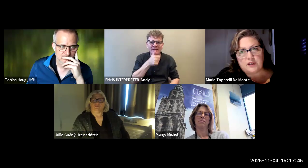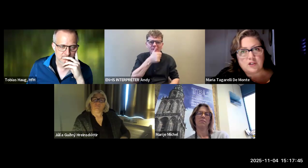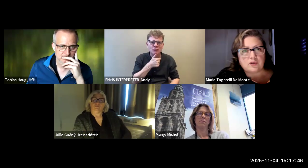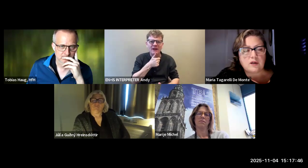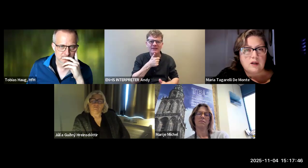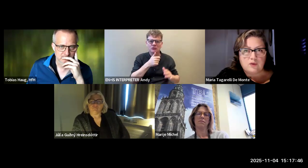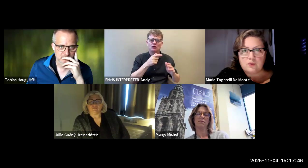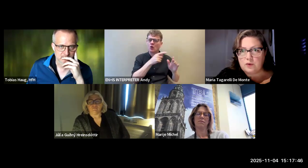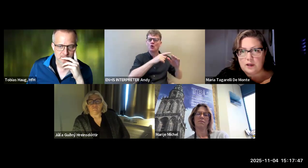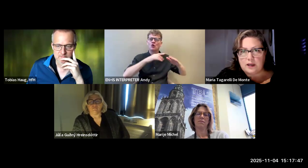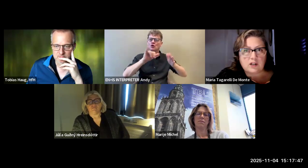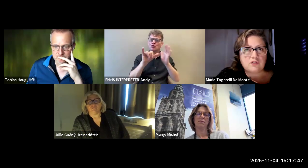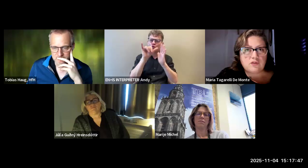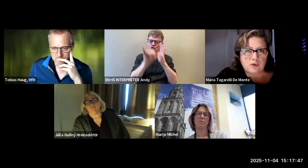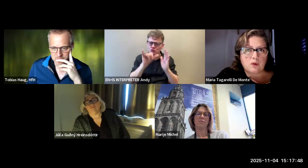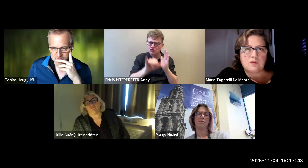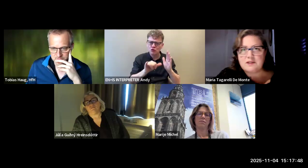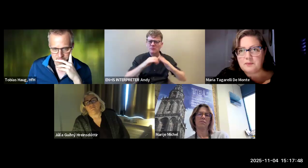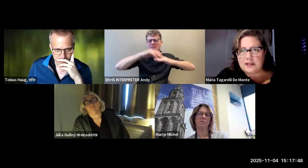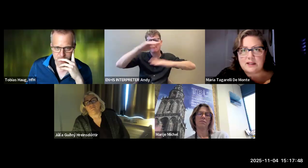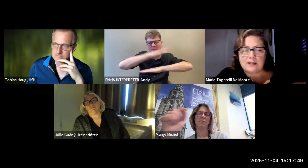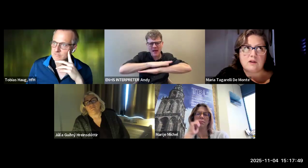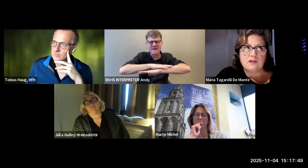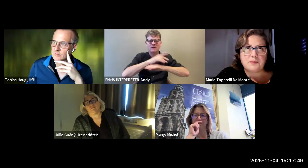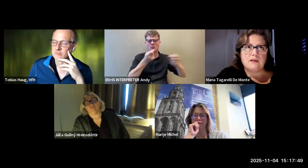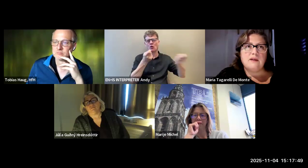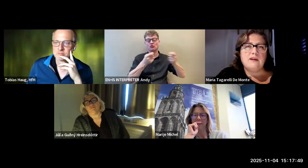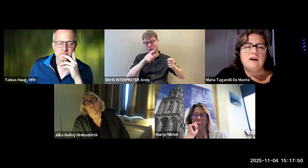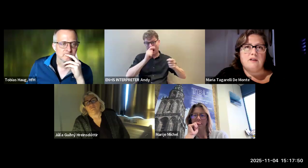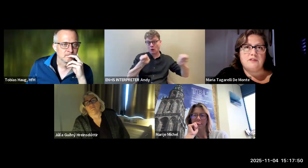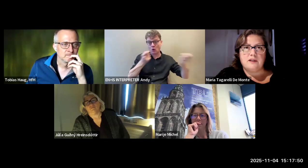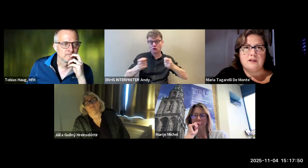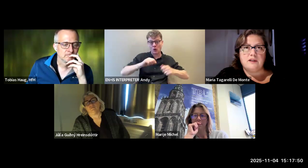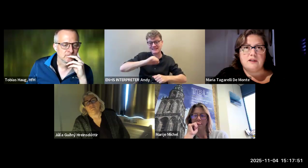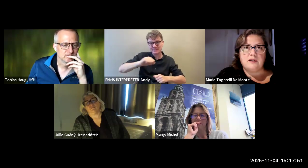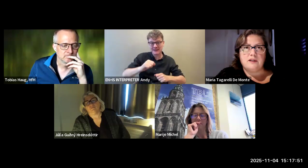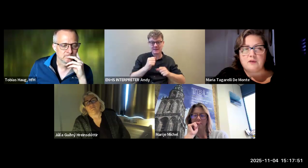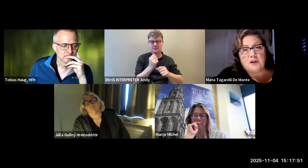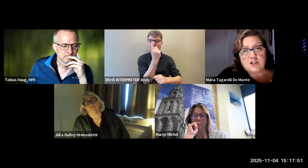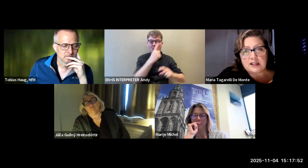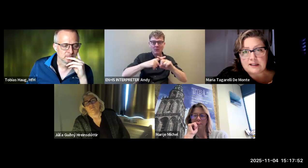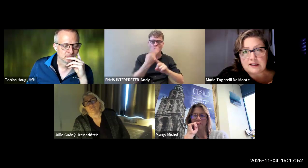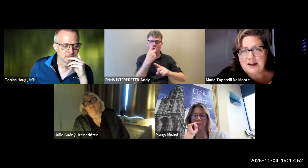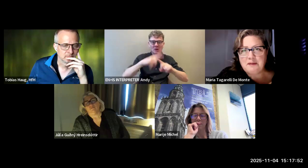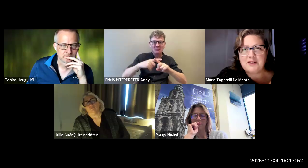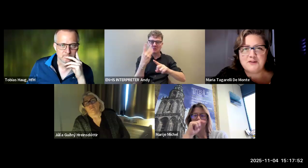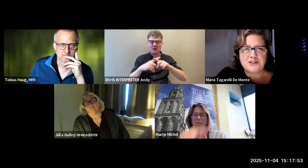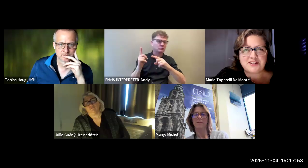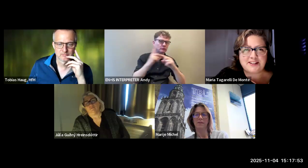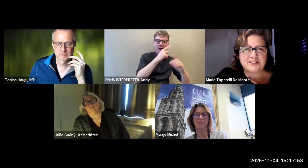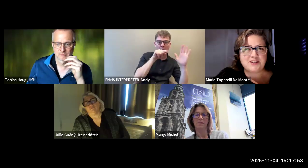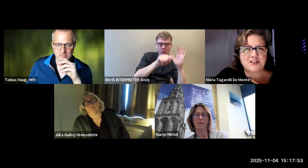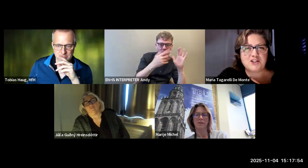the YouTube features to control the speed and non-speed of the platform. Unfortunately,